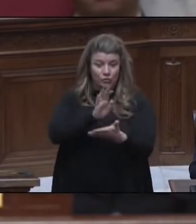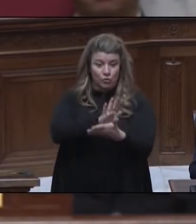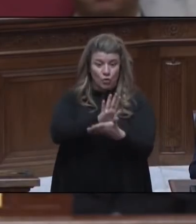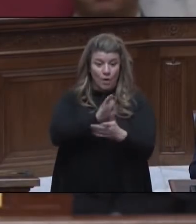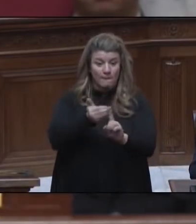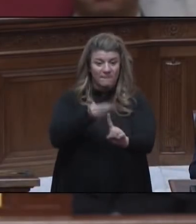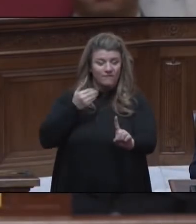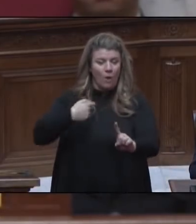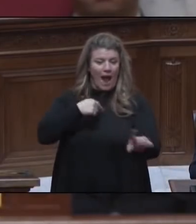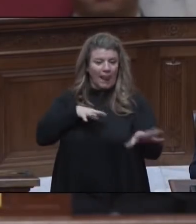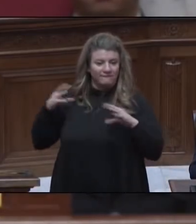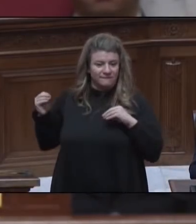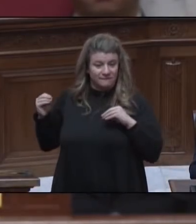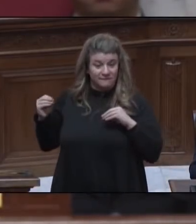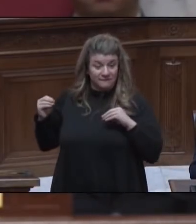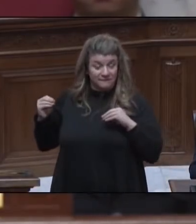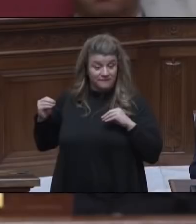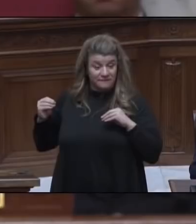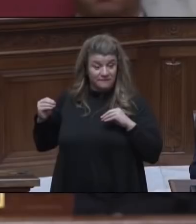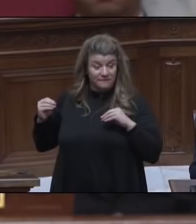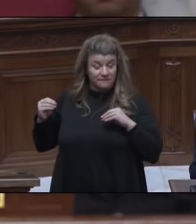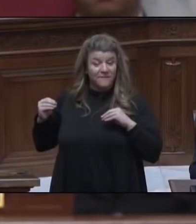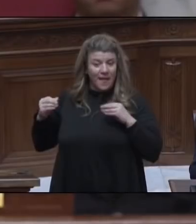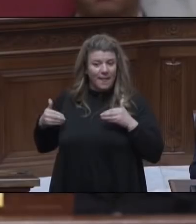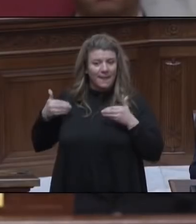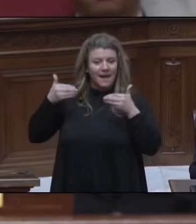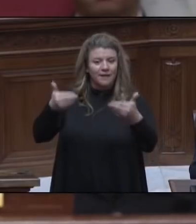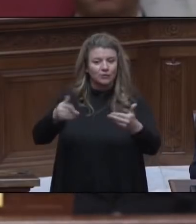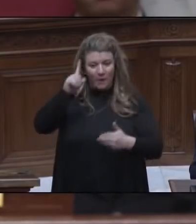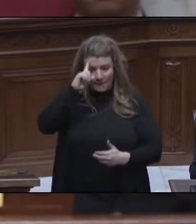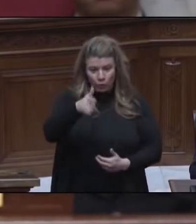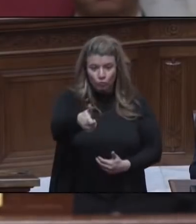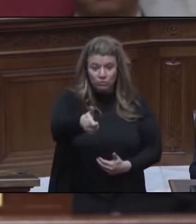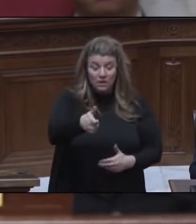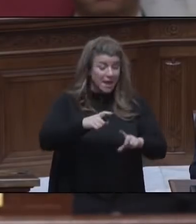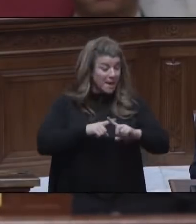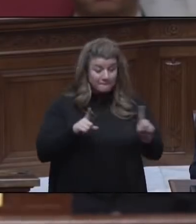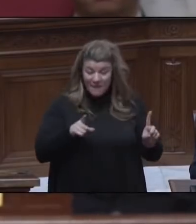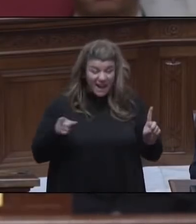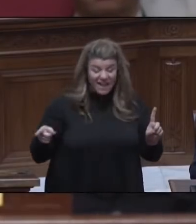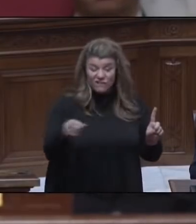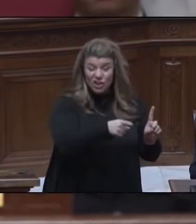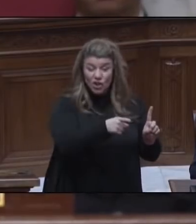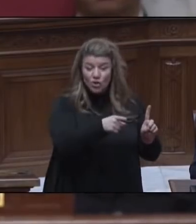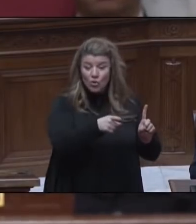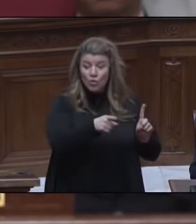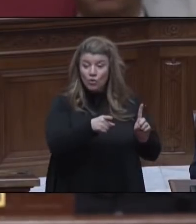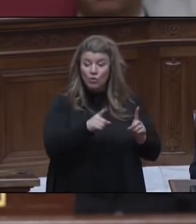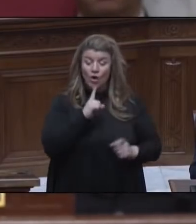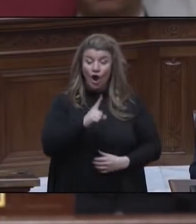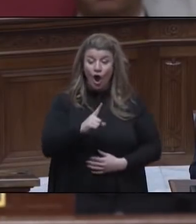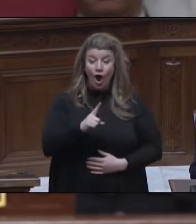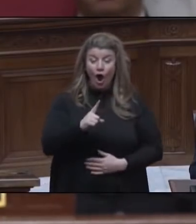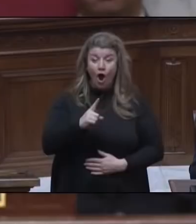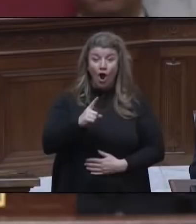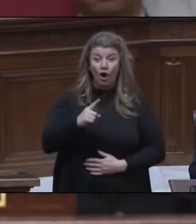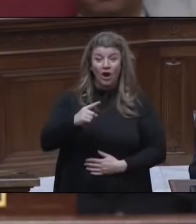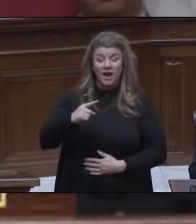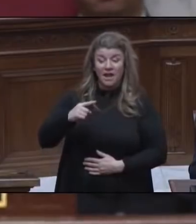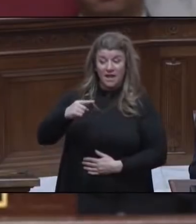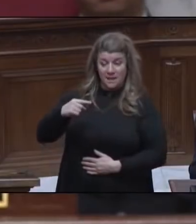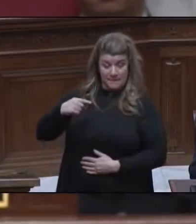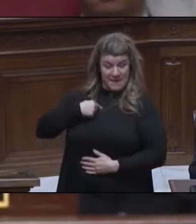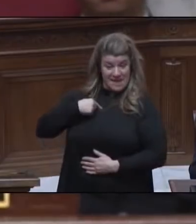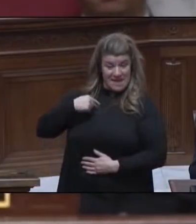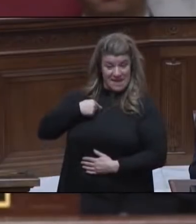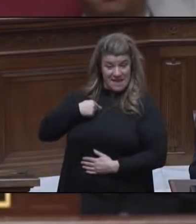we leave, then it'll be up to you. But if you are me, and you